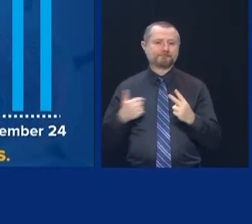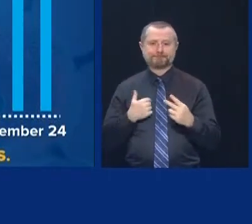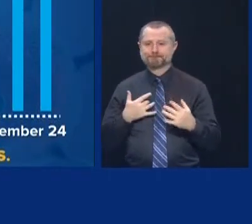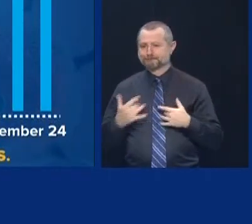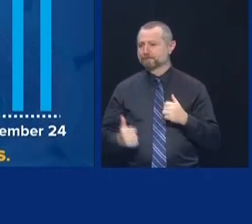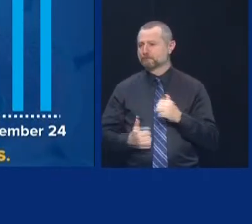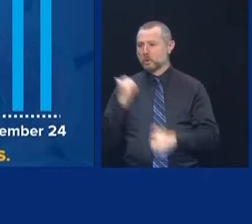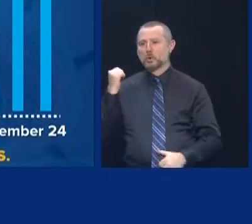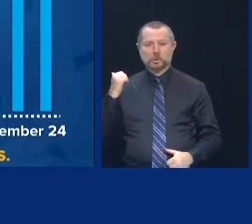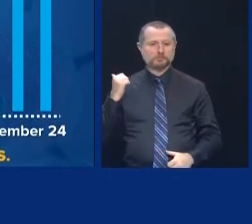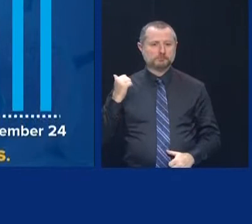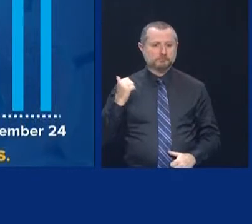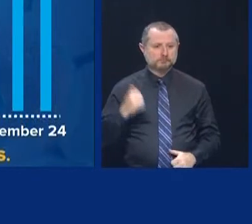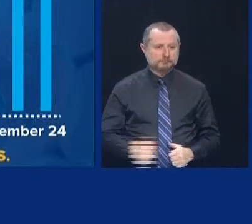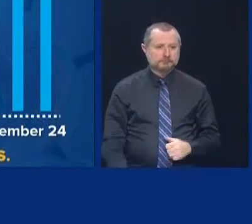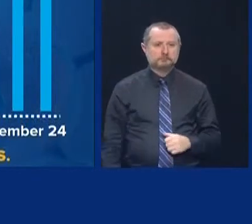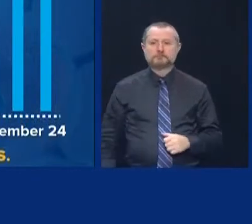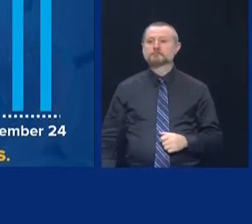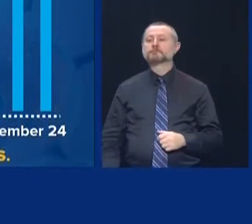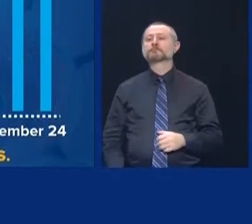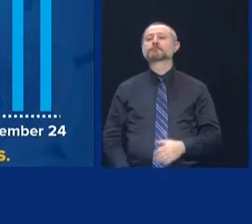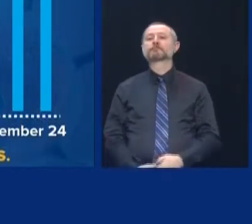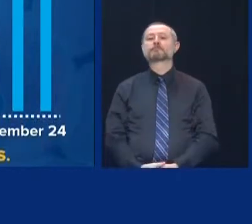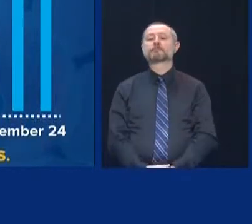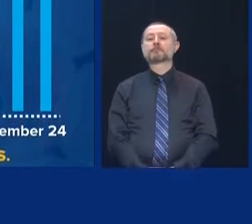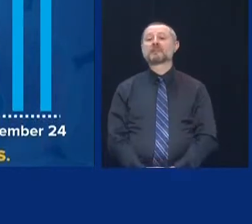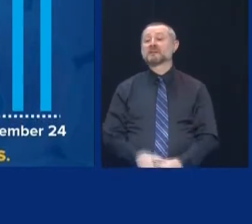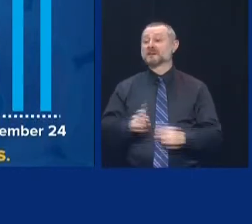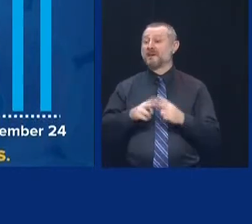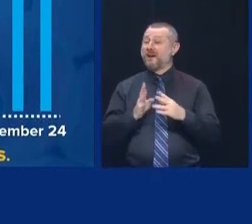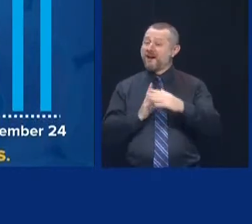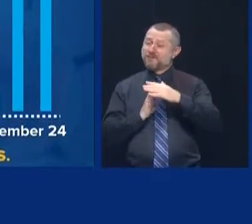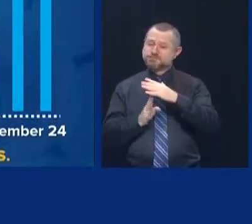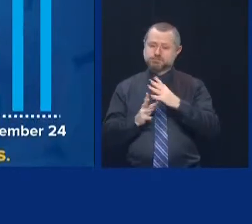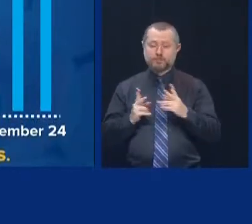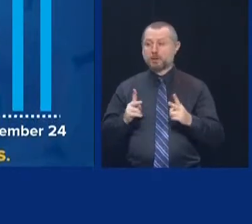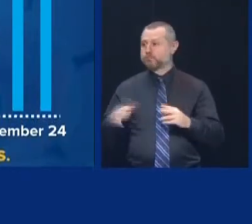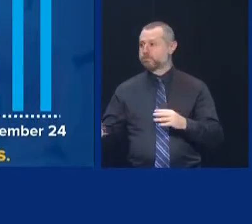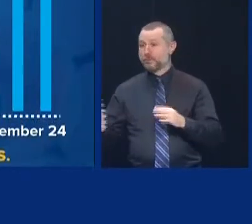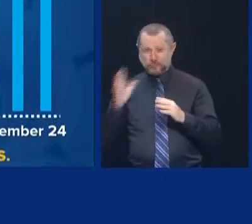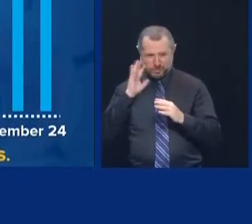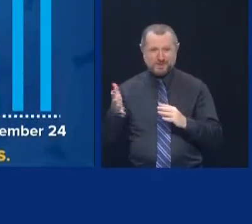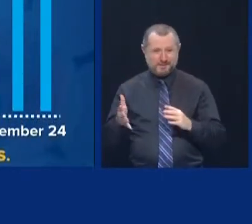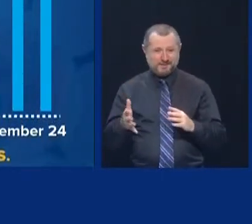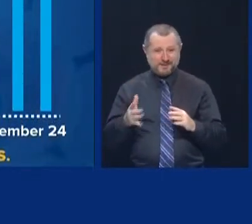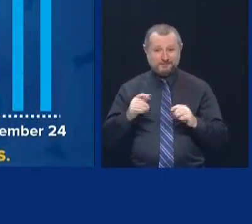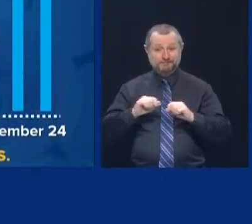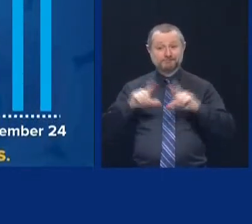fears. Overwhelm the hospital system, people die. Just going back to Monroe for a second.